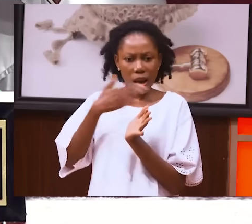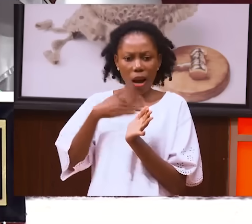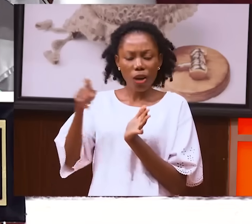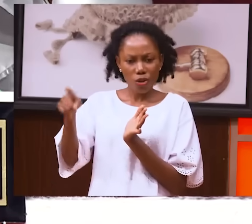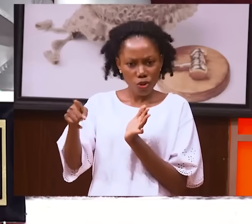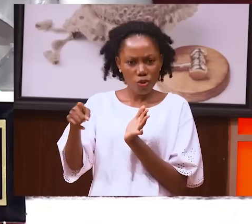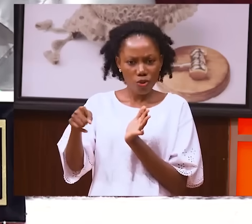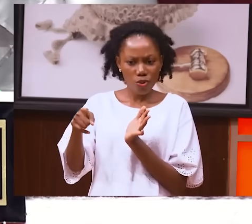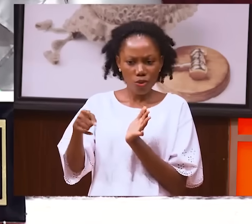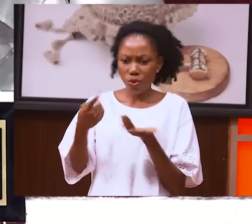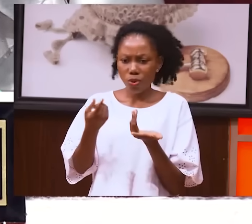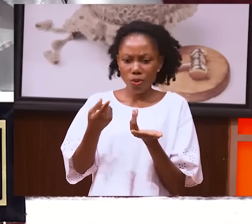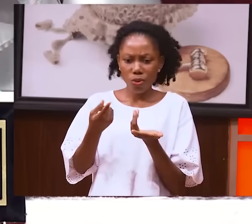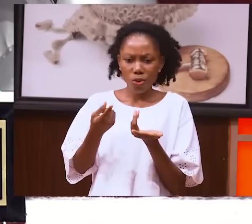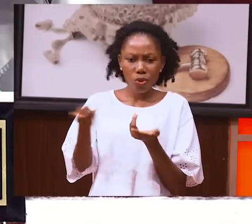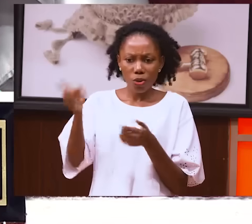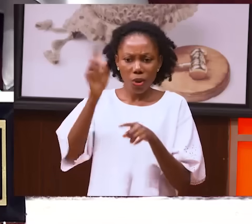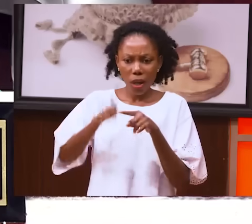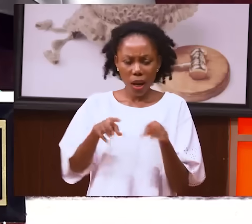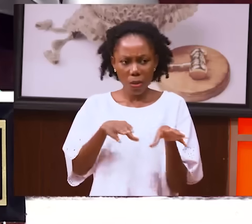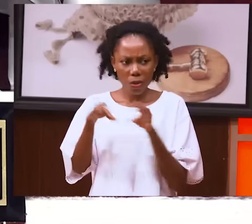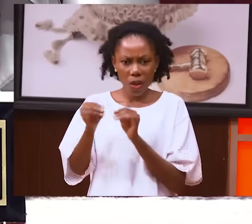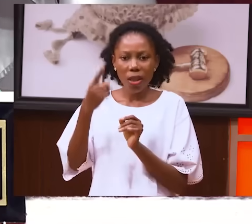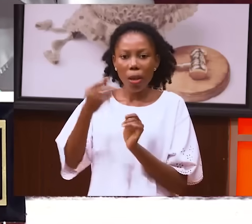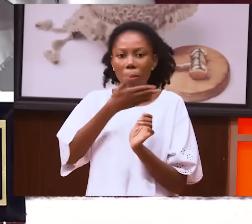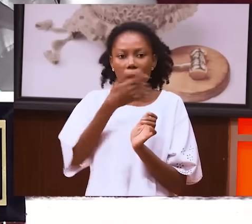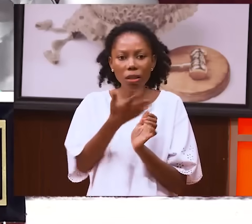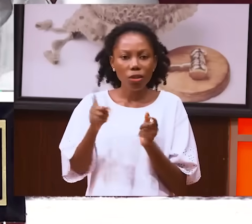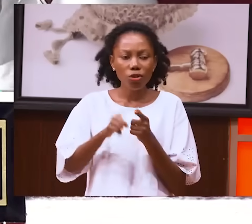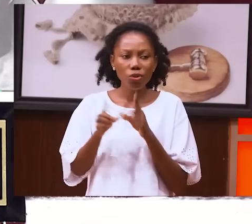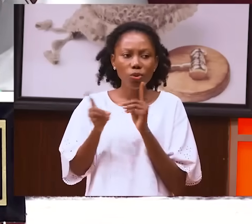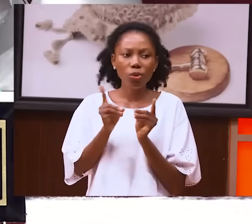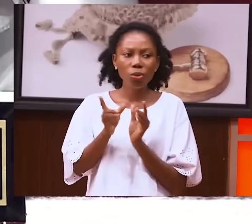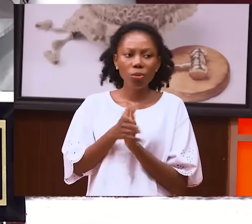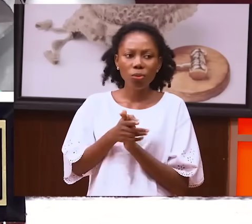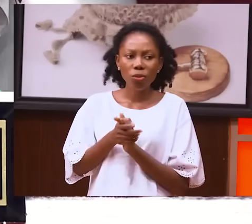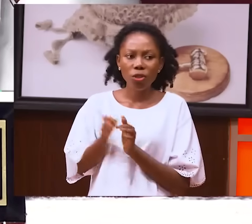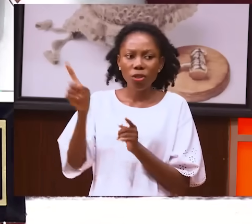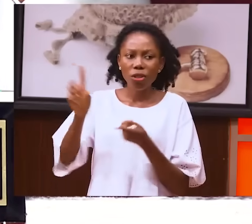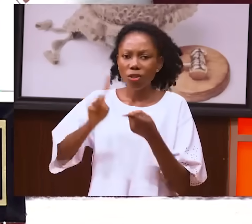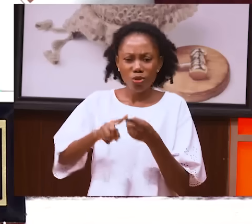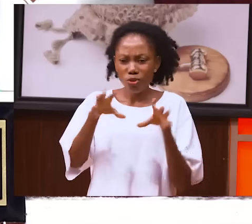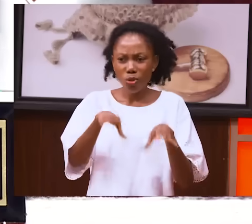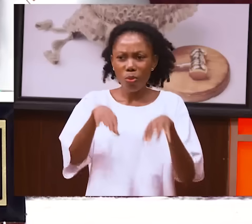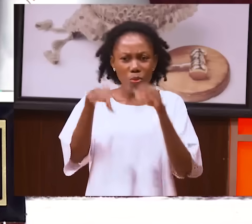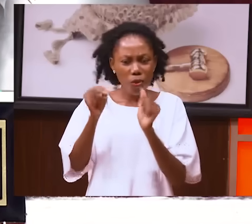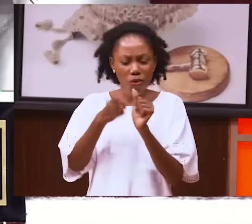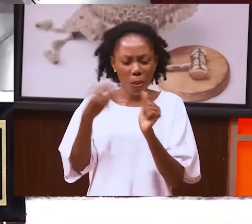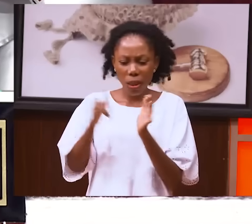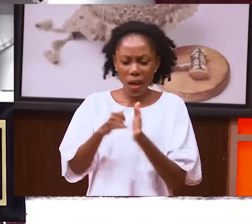you're having difficulty coping, the best thing is just for you to vacate the